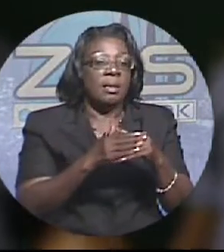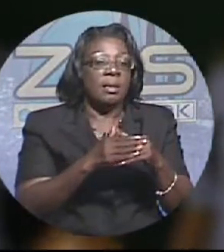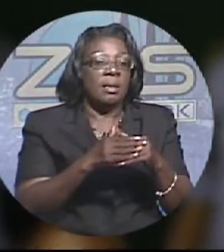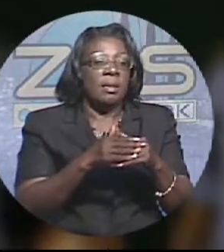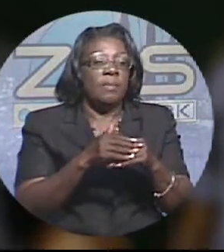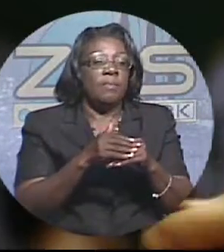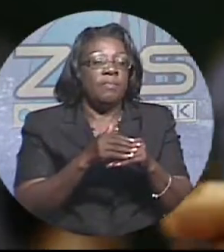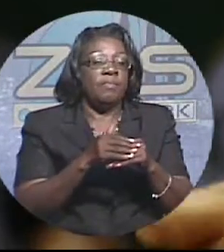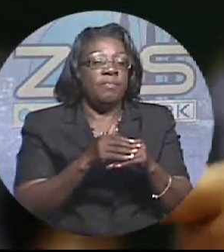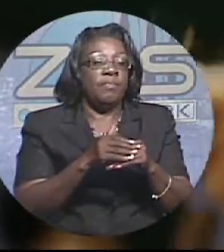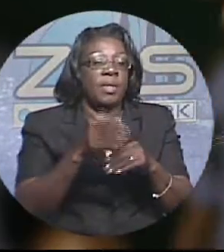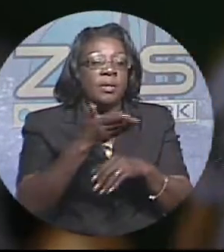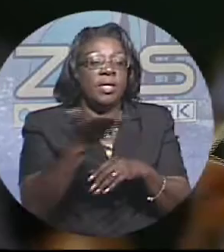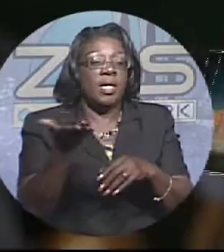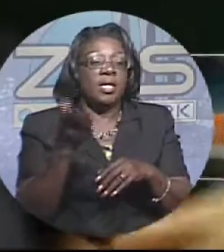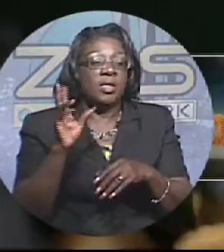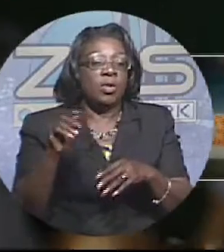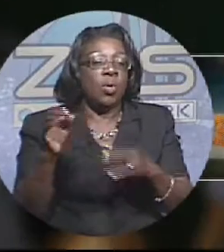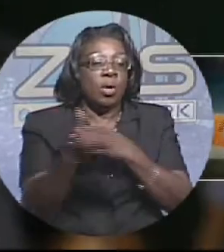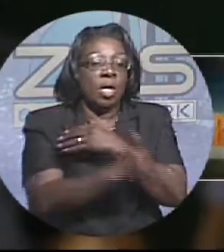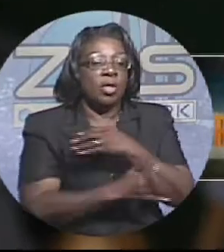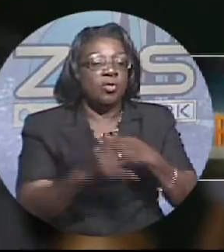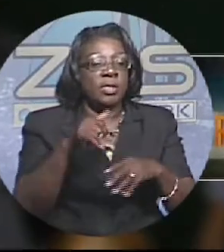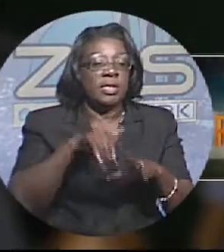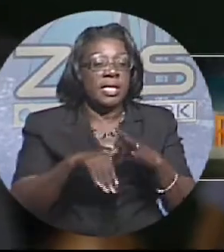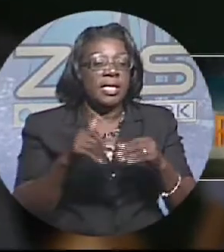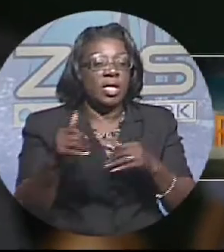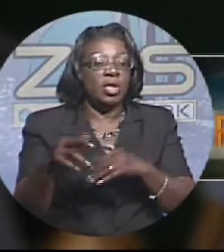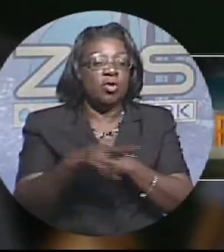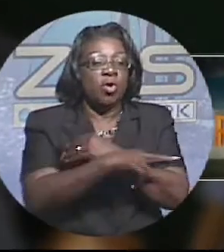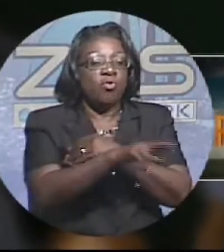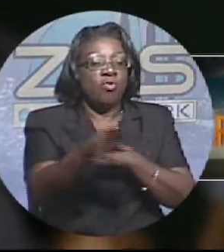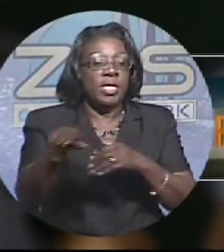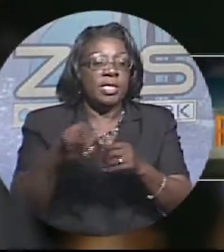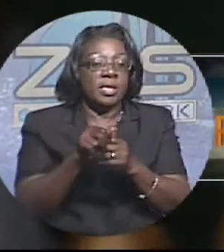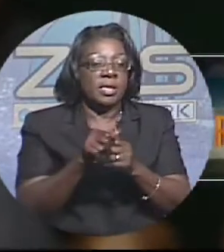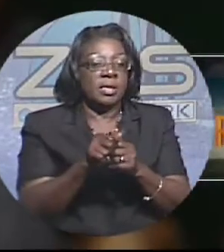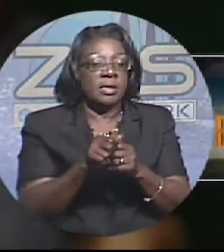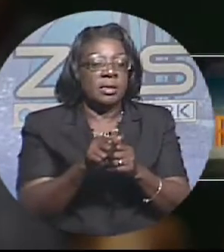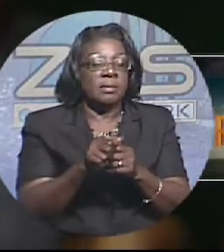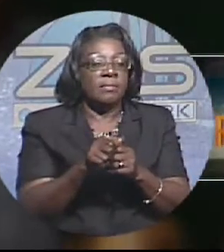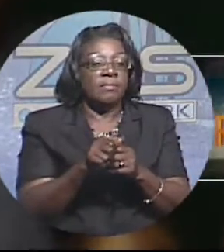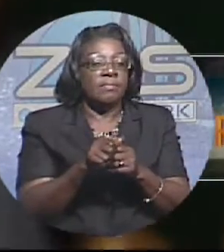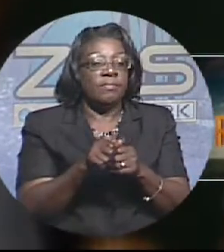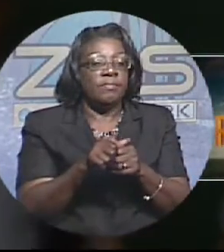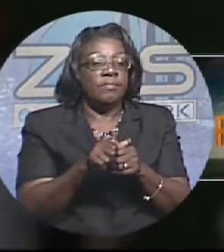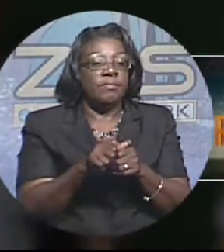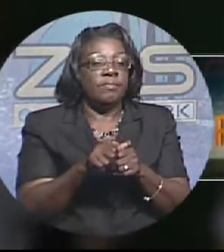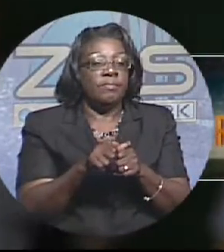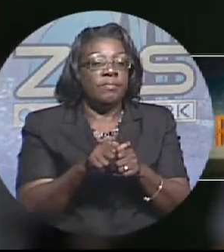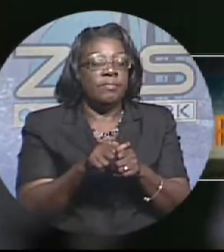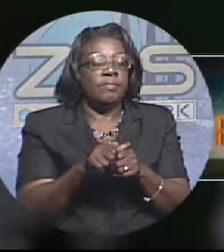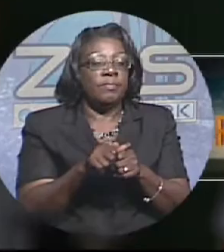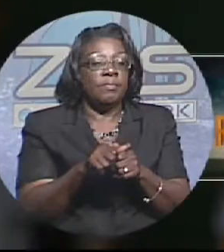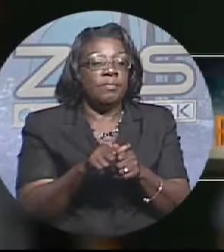no country in the region, the CARICOM region,